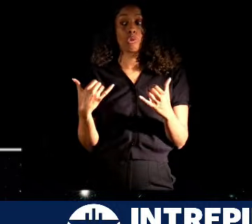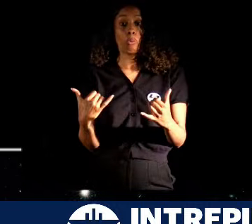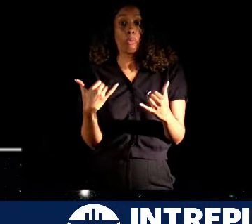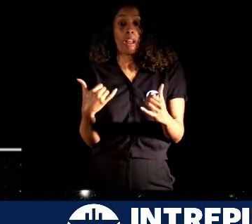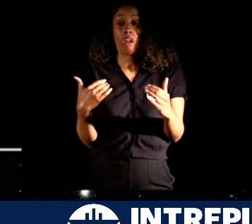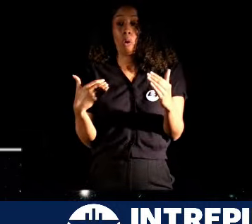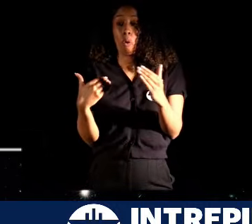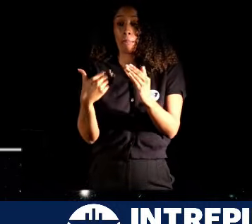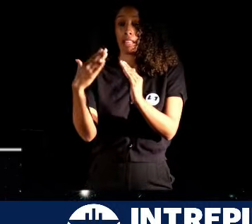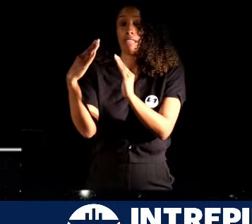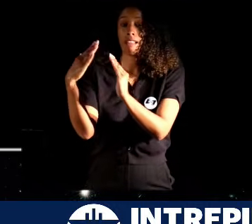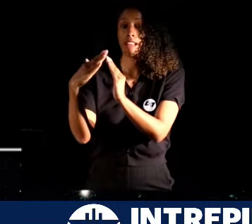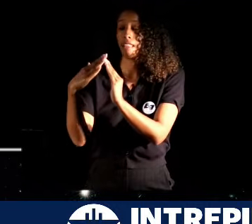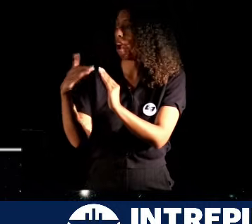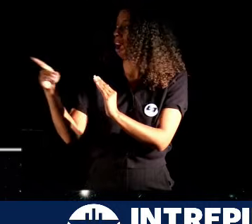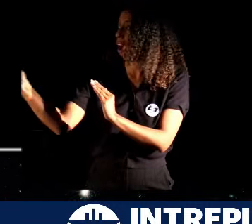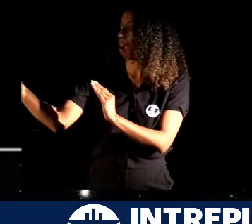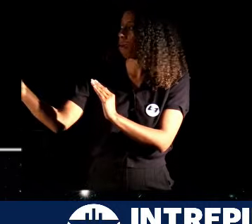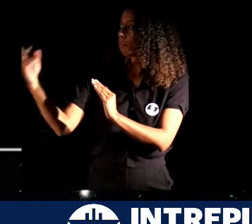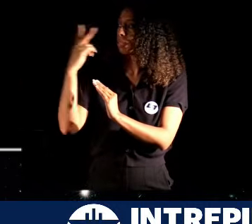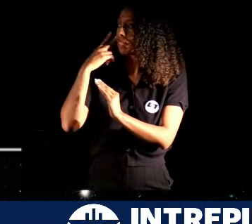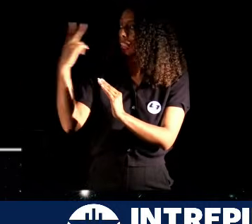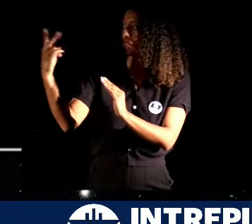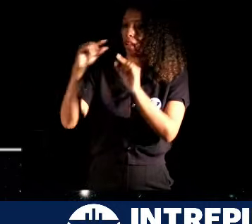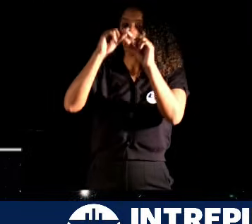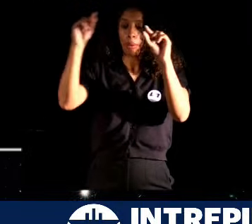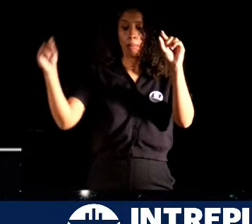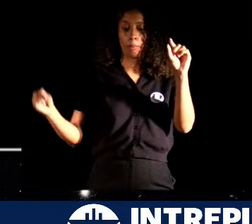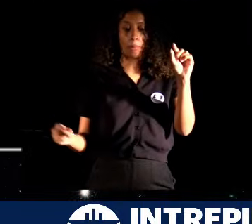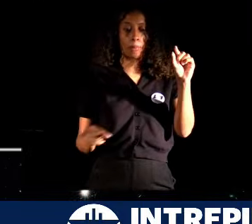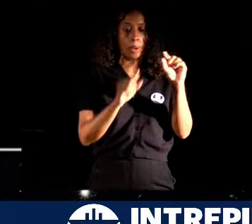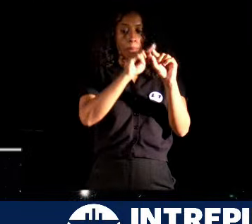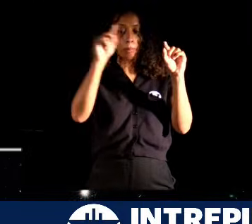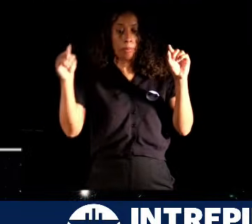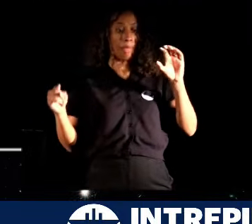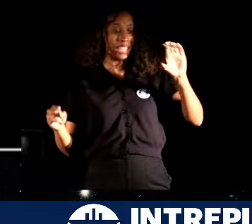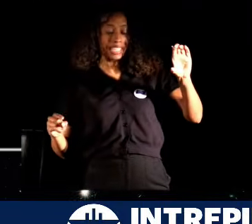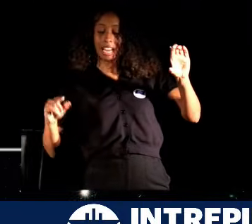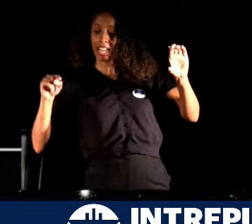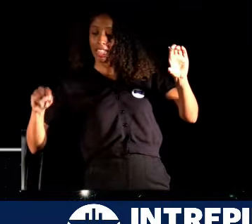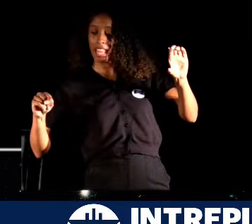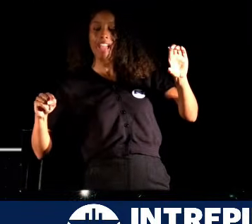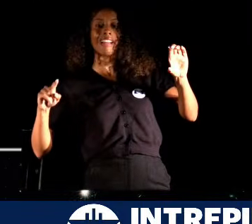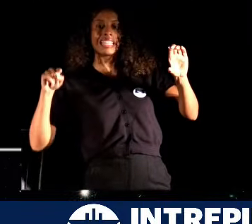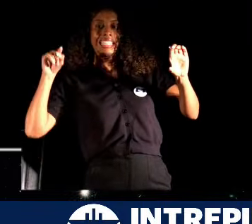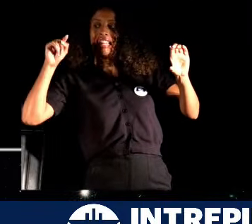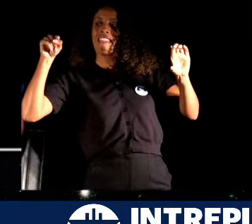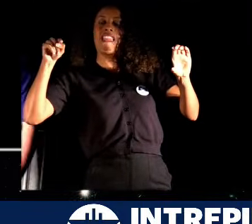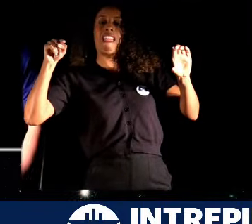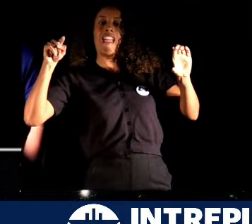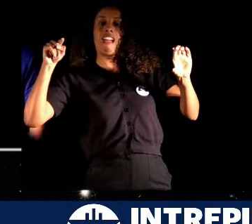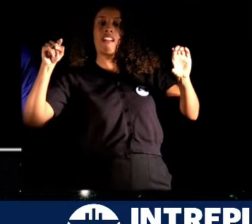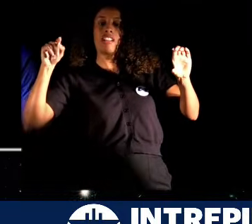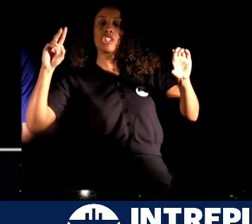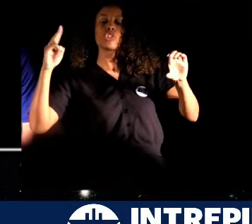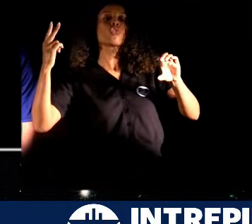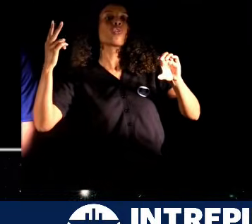the top of its, the furthest distance away from the sun, about ready to go inbound on its 24th